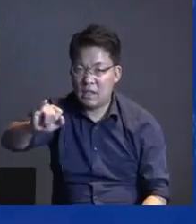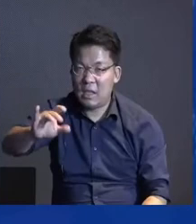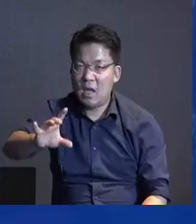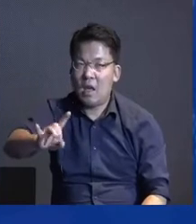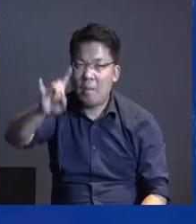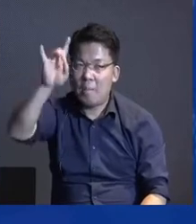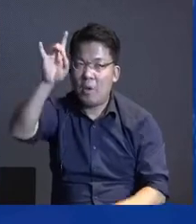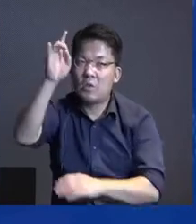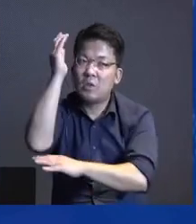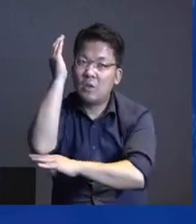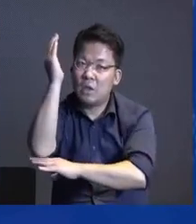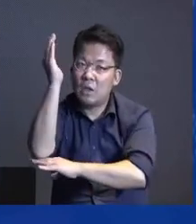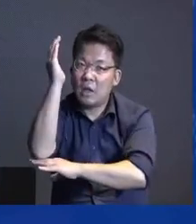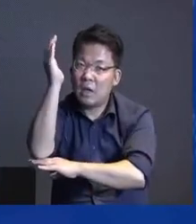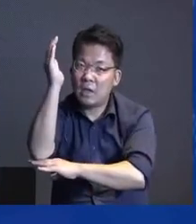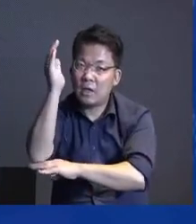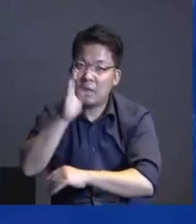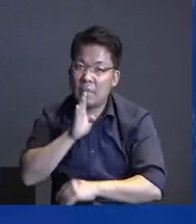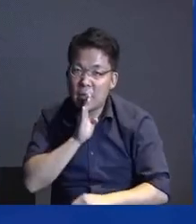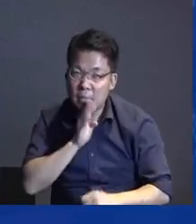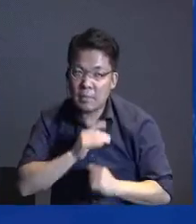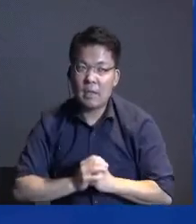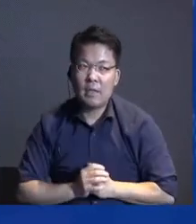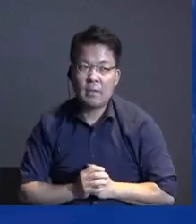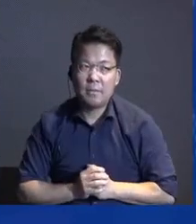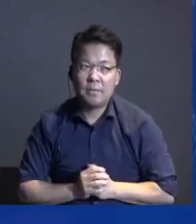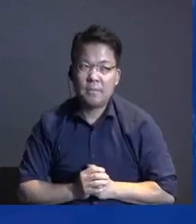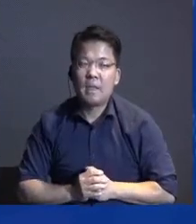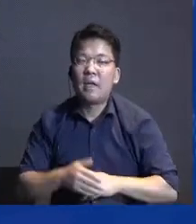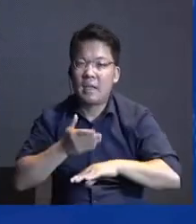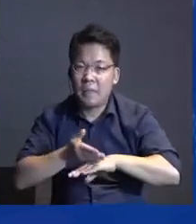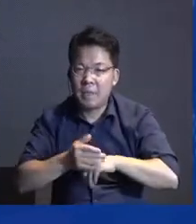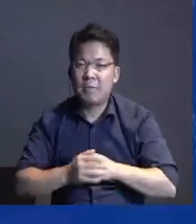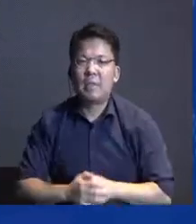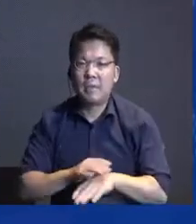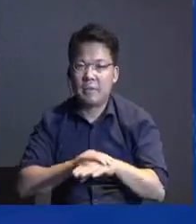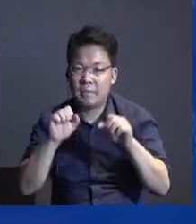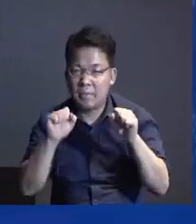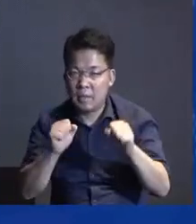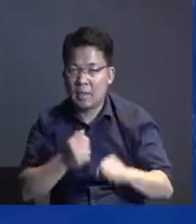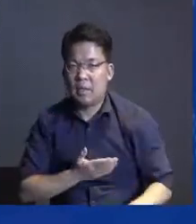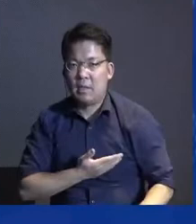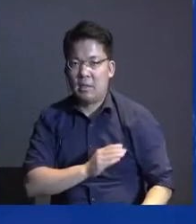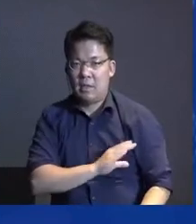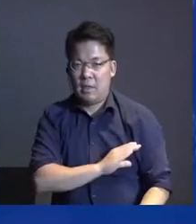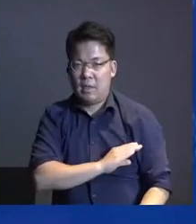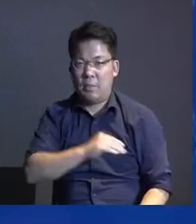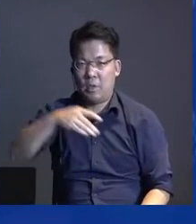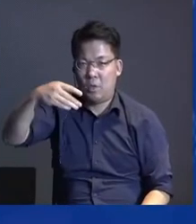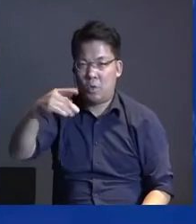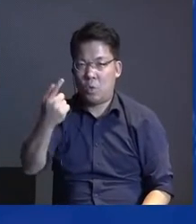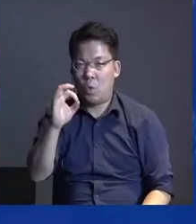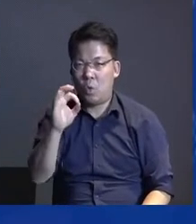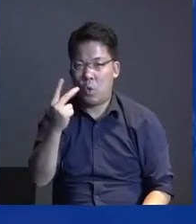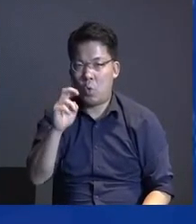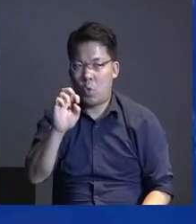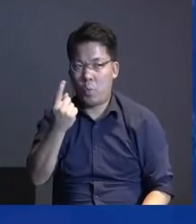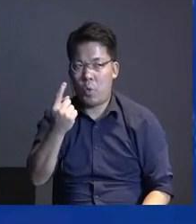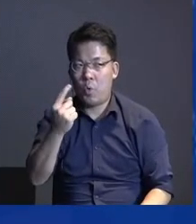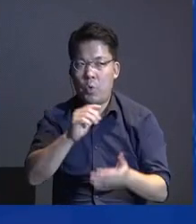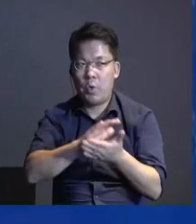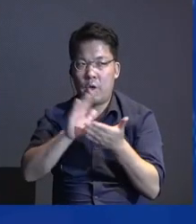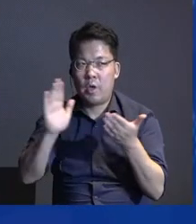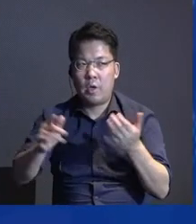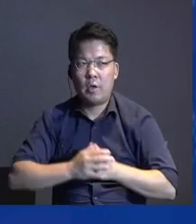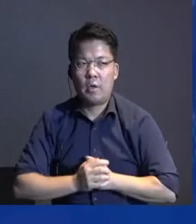presenter. Yes, thank you. Hello everyone, I'm Tomoya Suzuki, a project coordinator from the, one of the Japanese